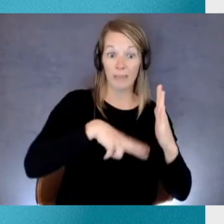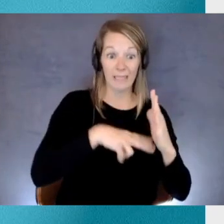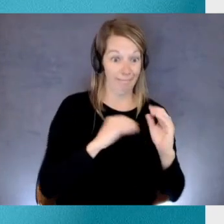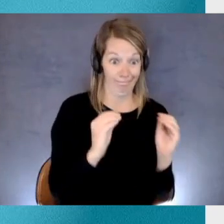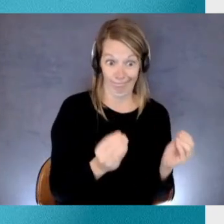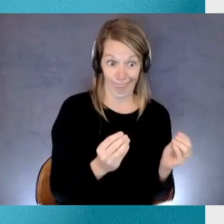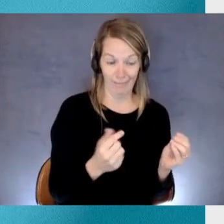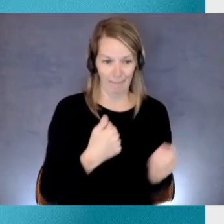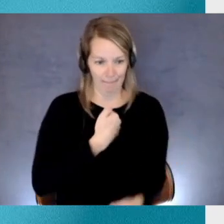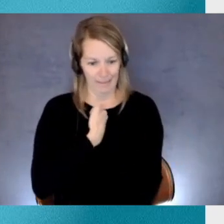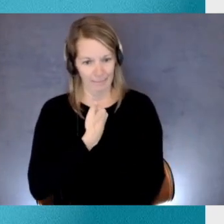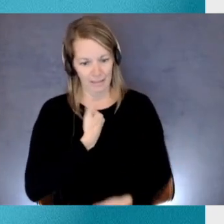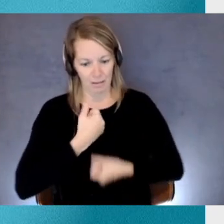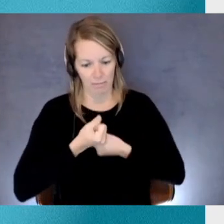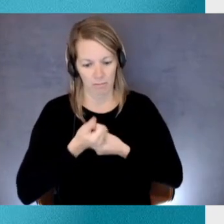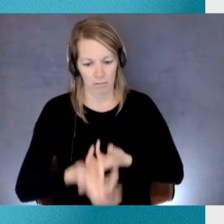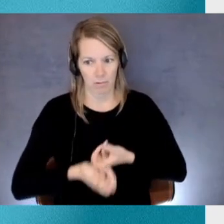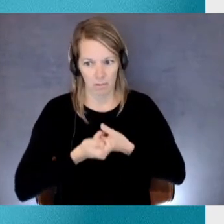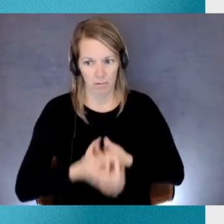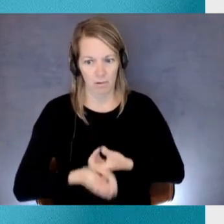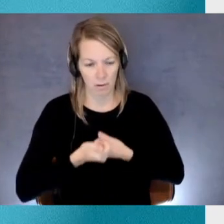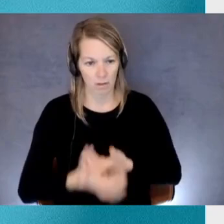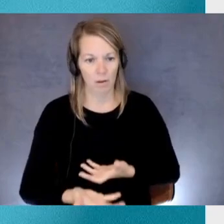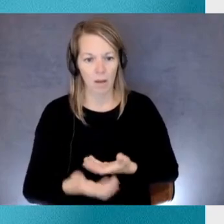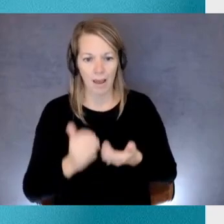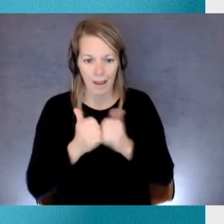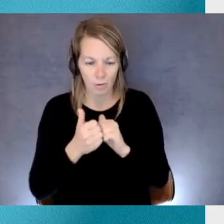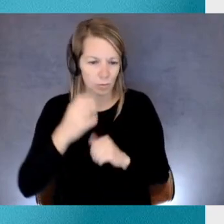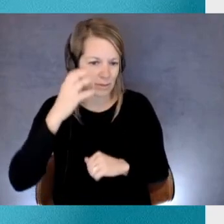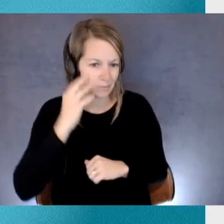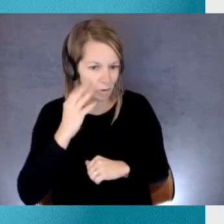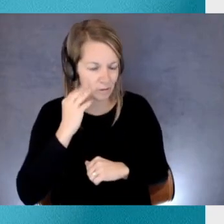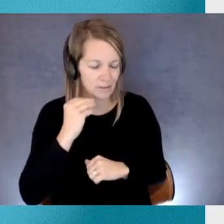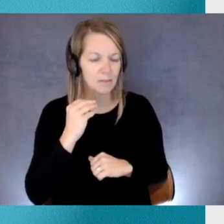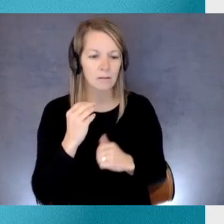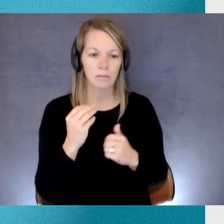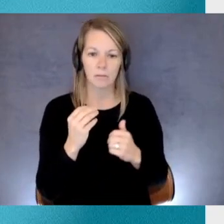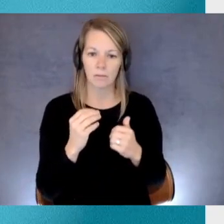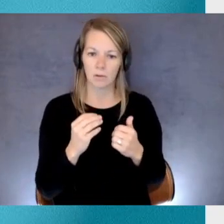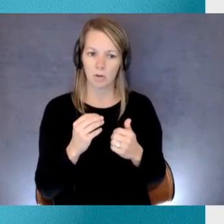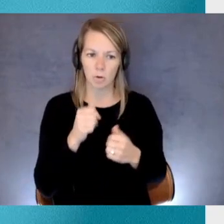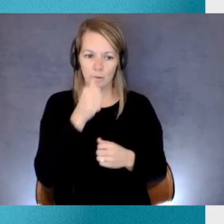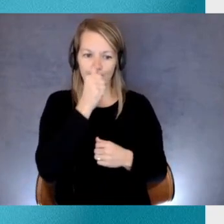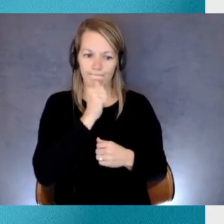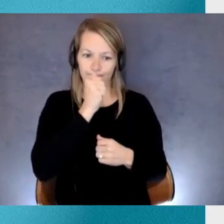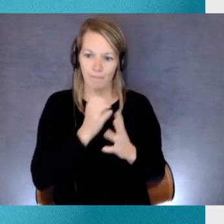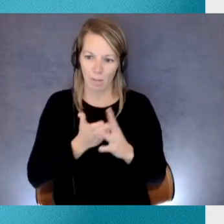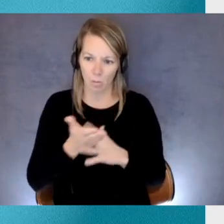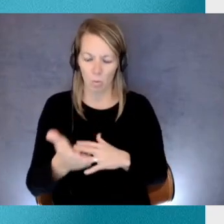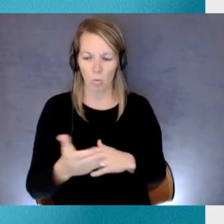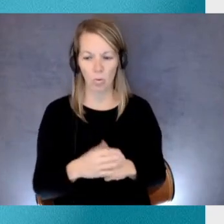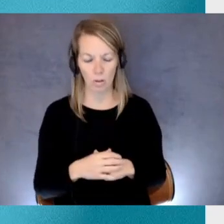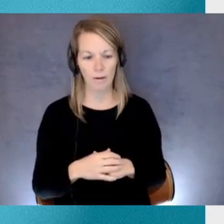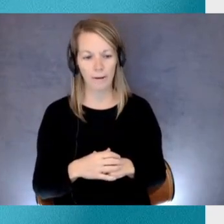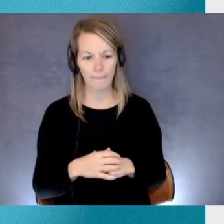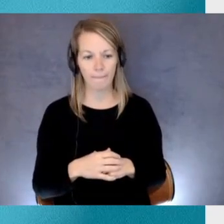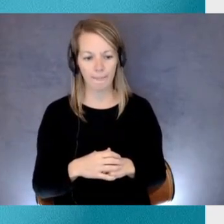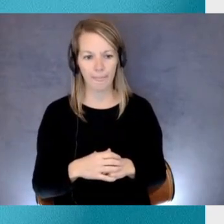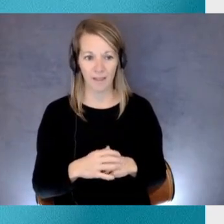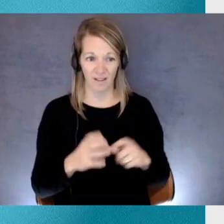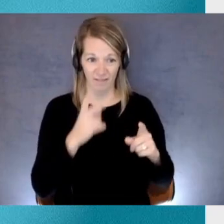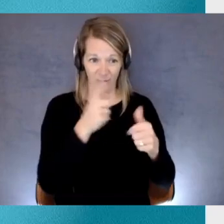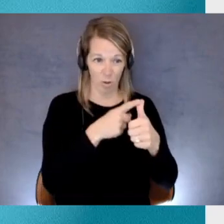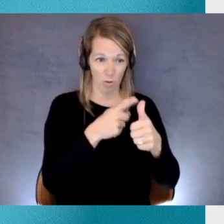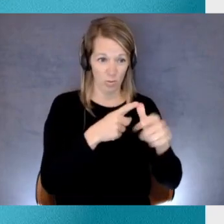for me to just use this as a medium and an experience and a way to get through what I was going through. You can see the first one there